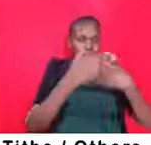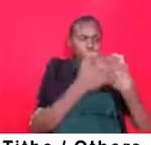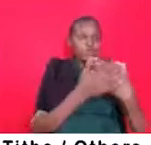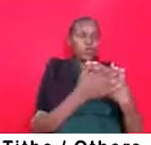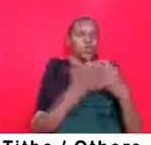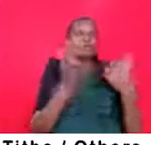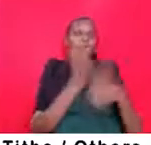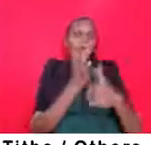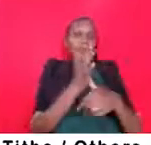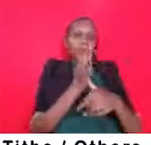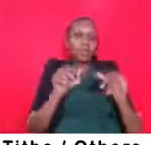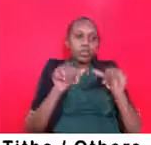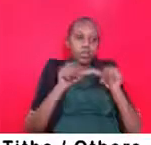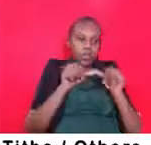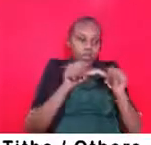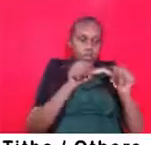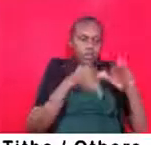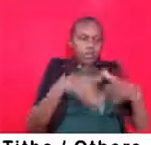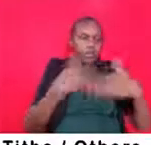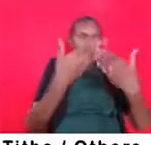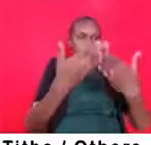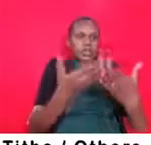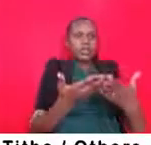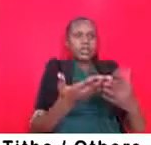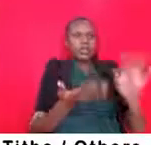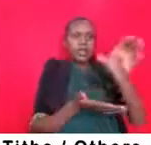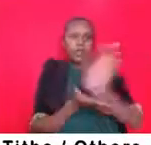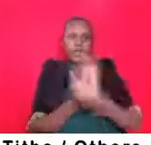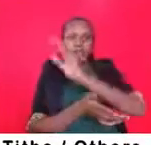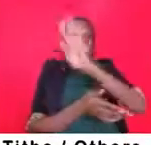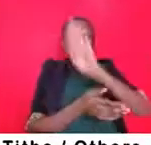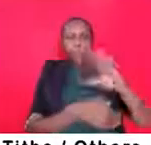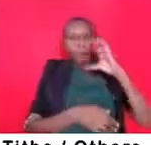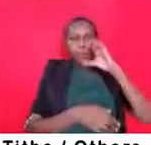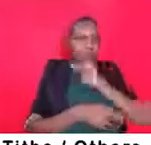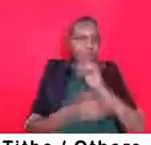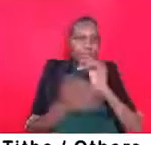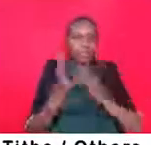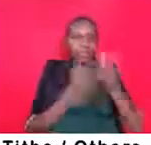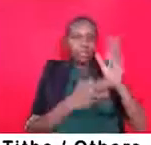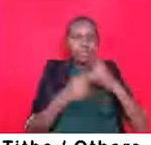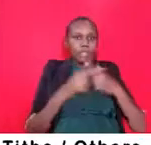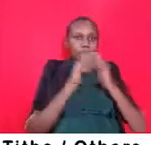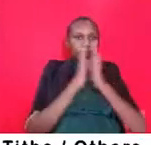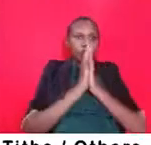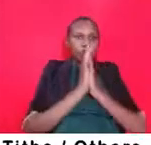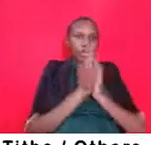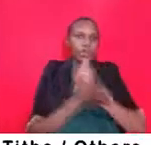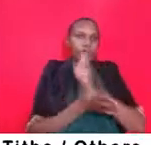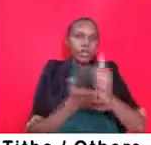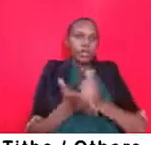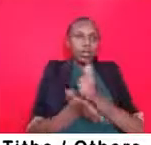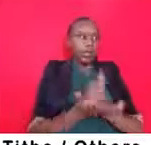calamities, dear Father. Continue to provide in their basket that they may never lack. In Jesus' name we do trust and believe.